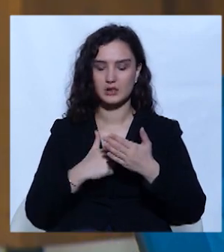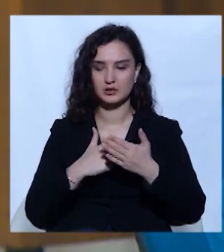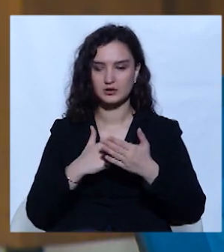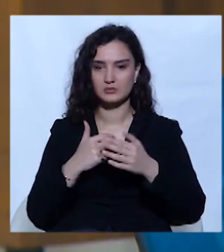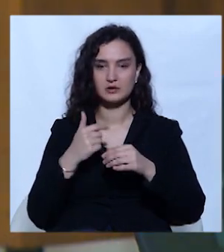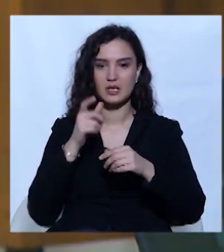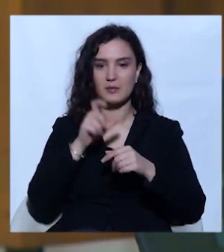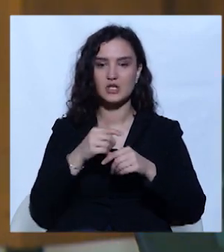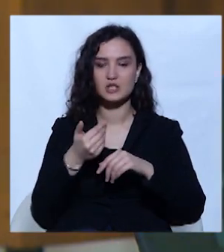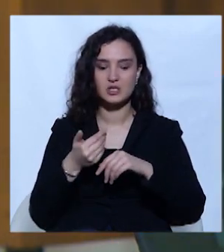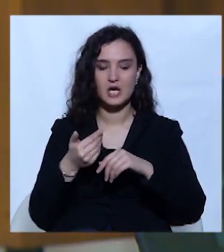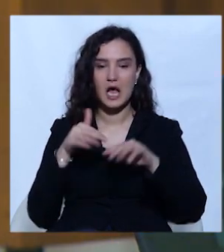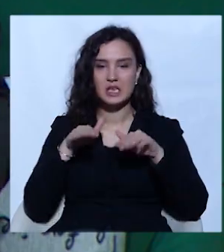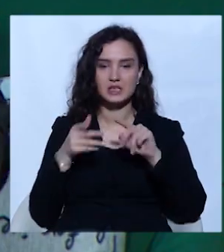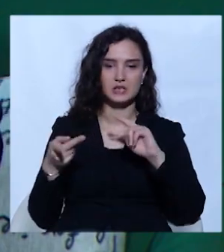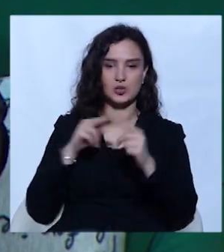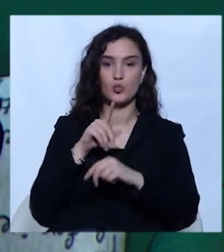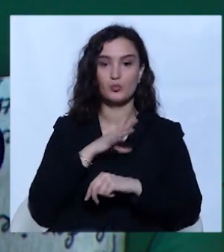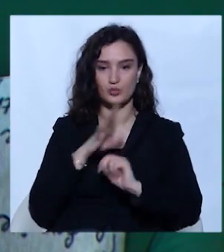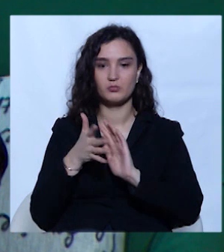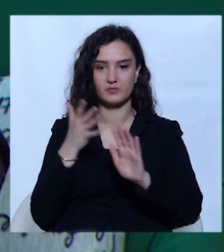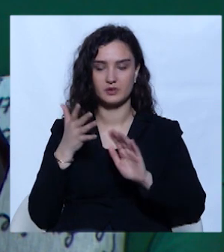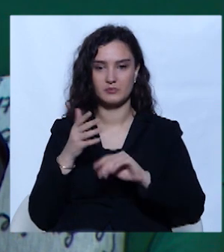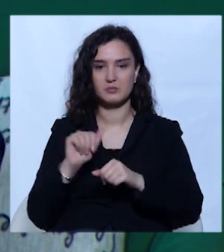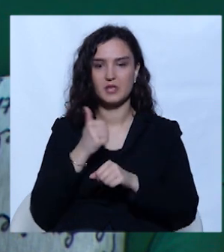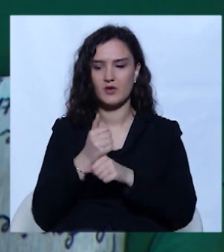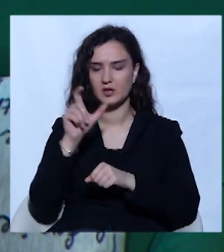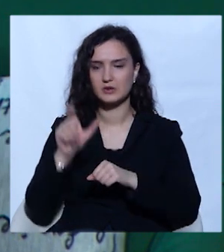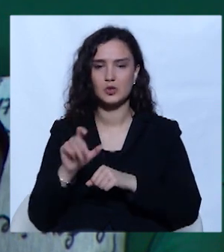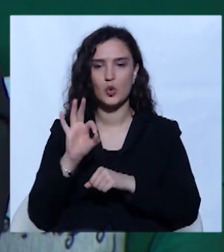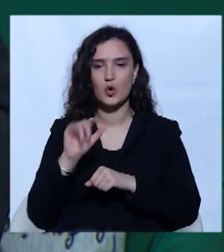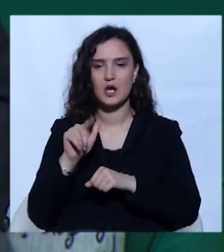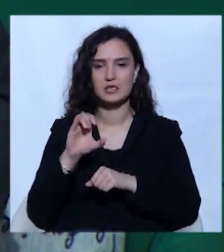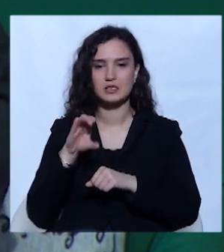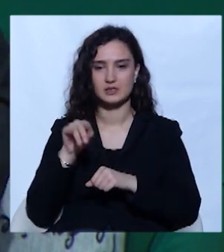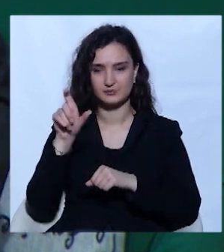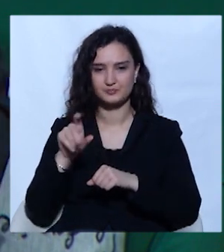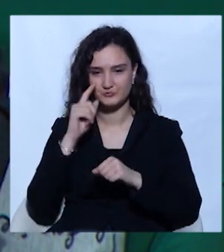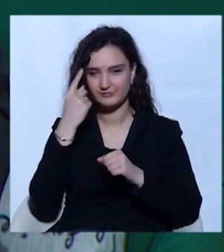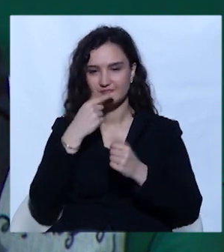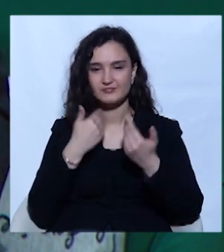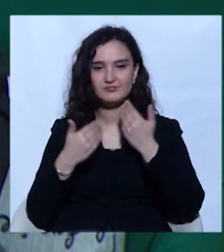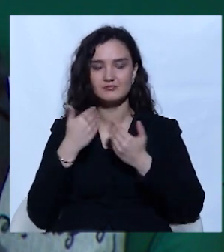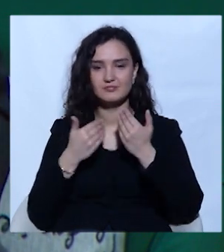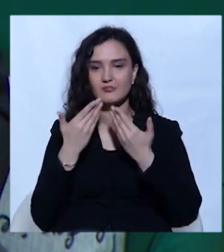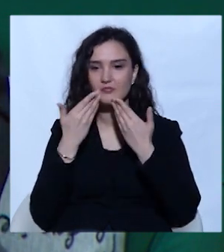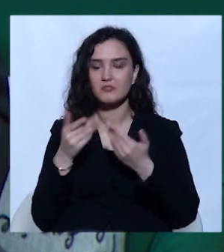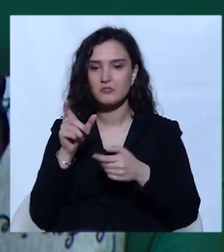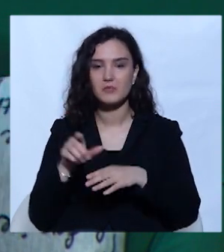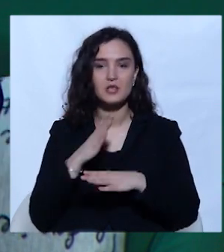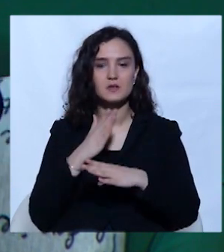another. Absolutely. Now, the main character, August, when asked, the author said that he